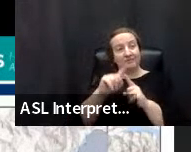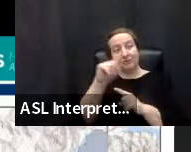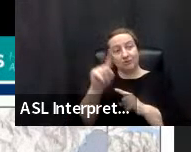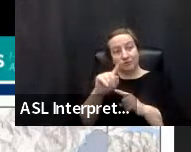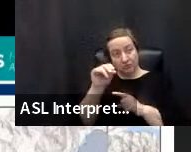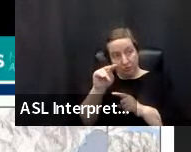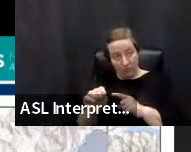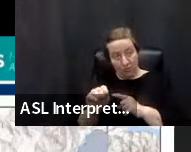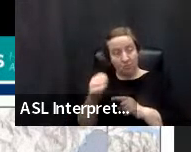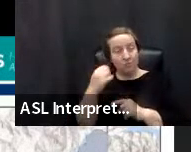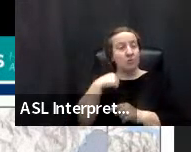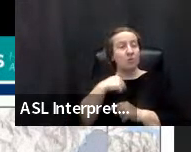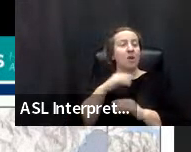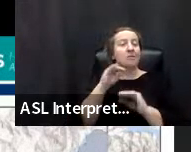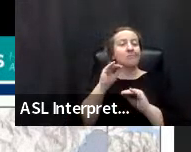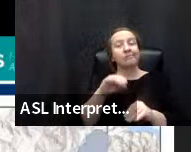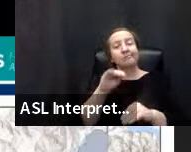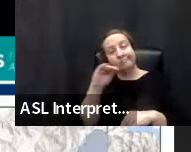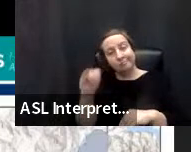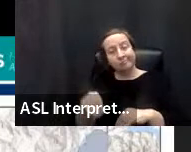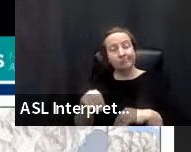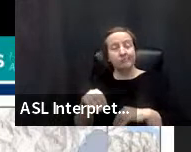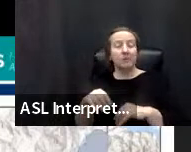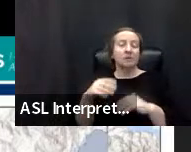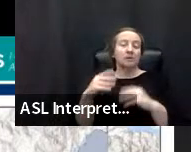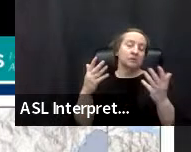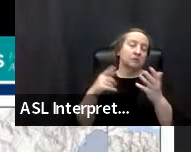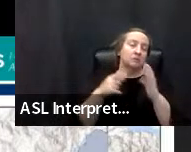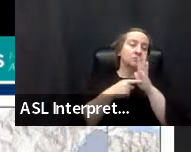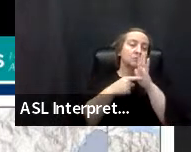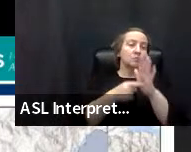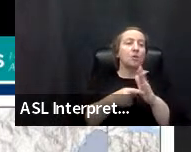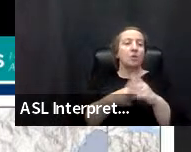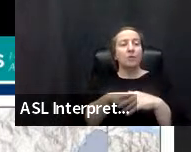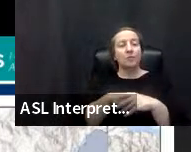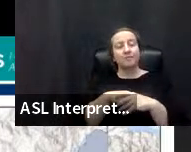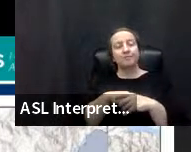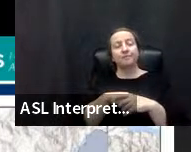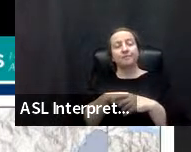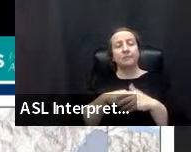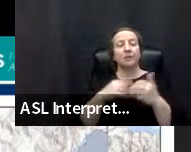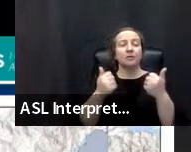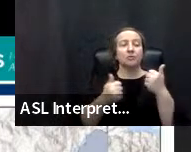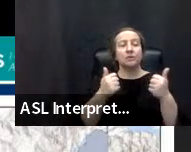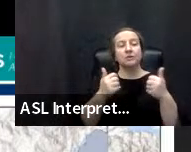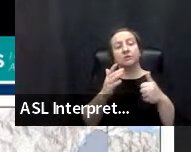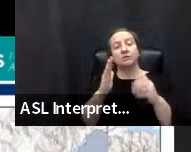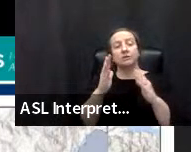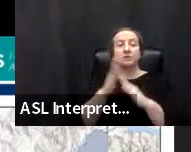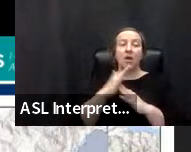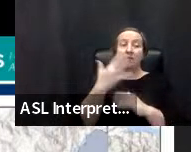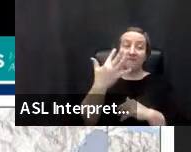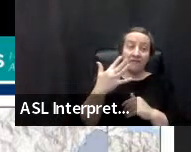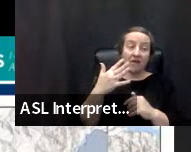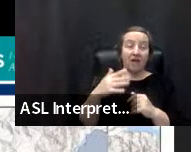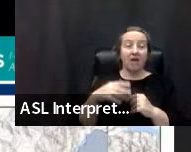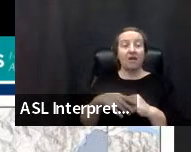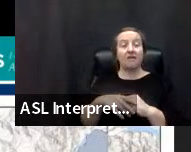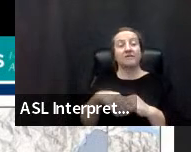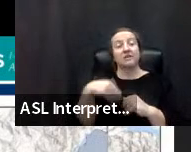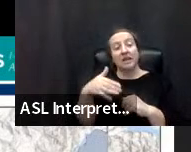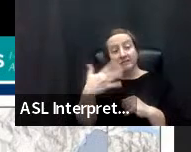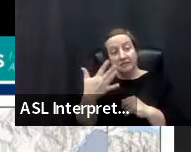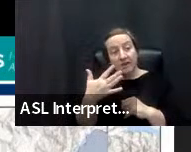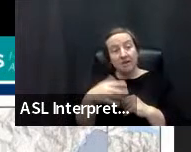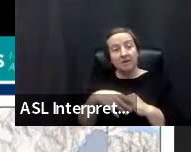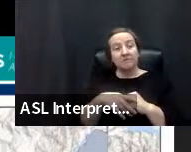ranked them, kind of showing who are the top 5, next 5, 6 to 10, 10